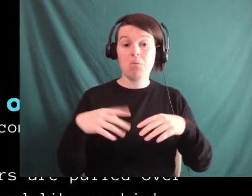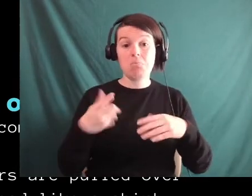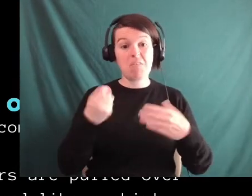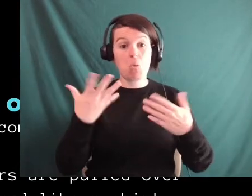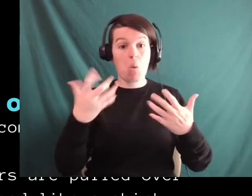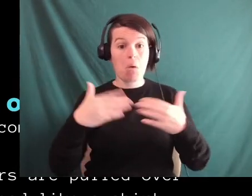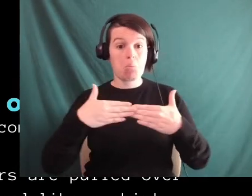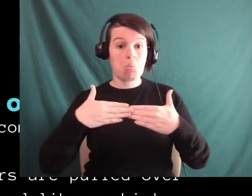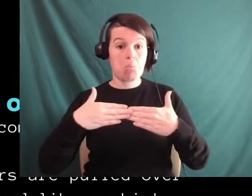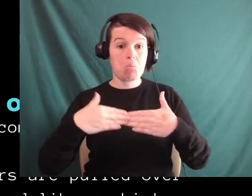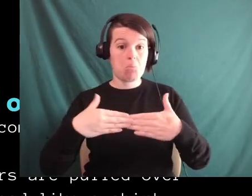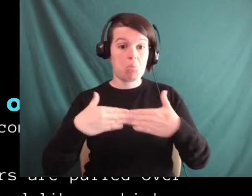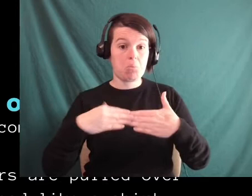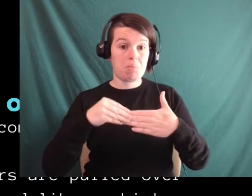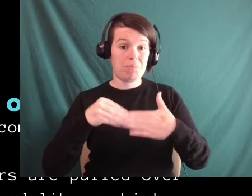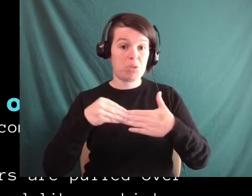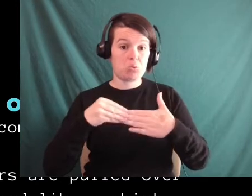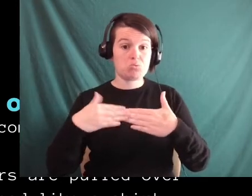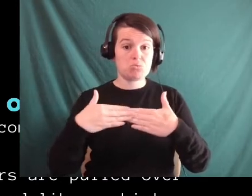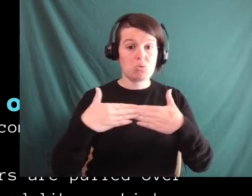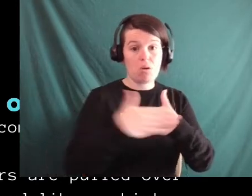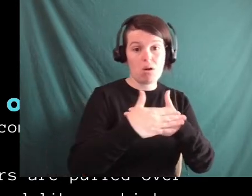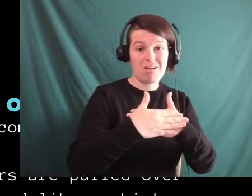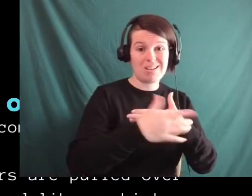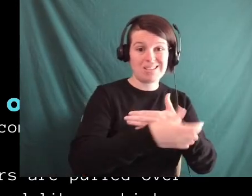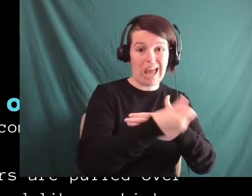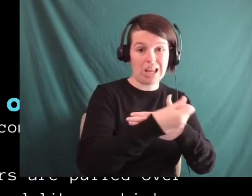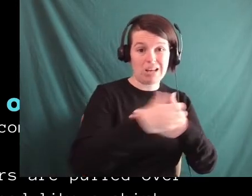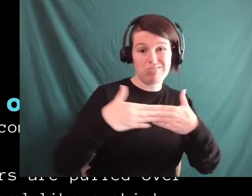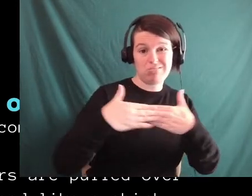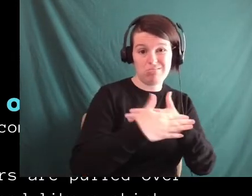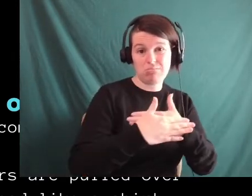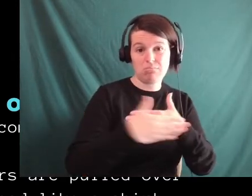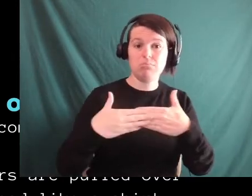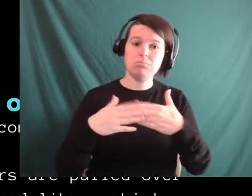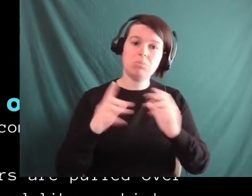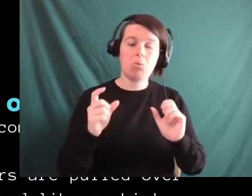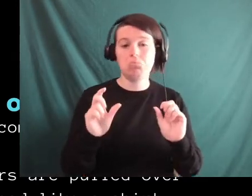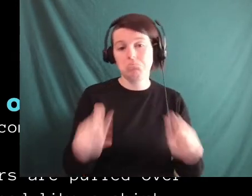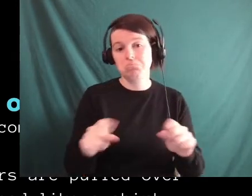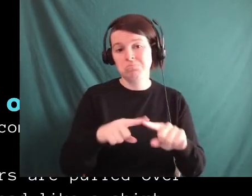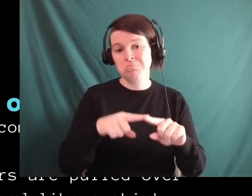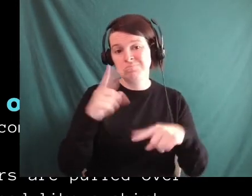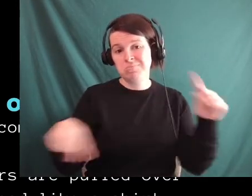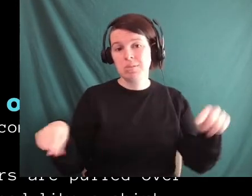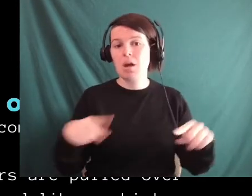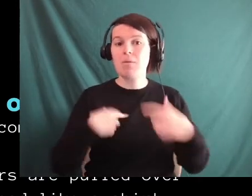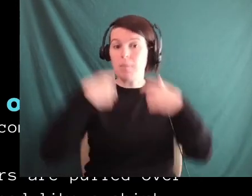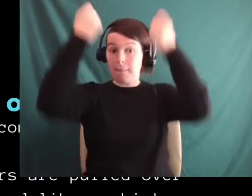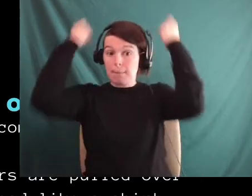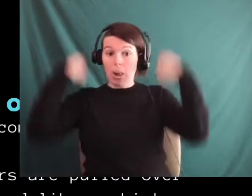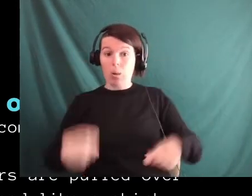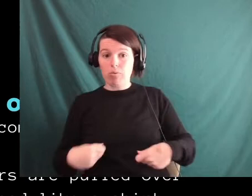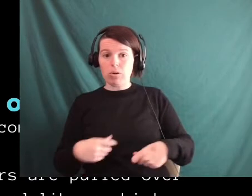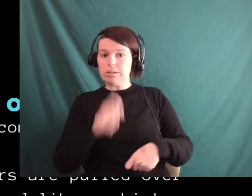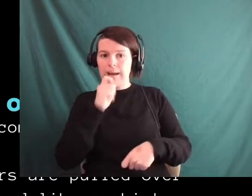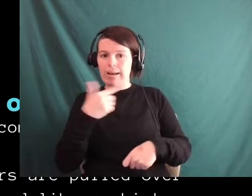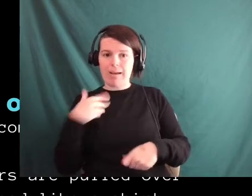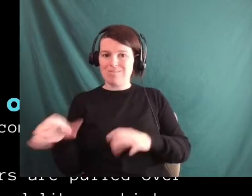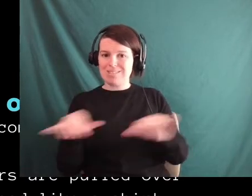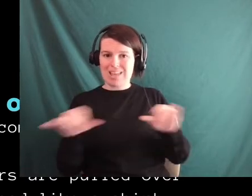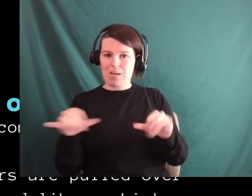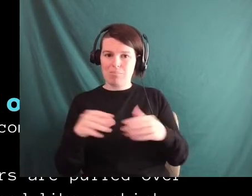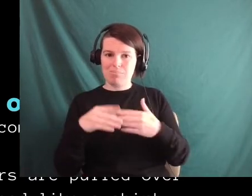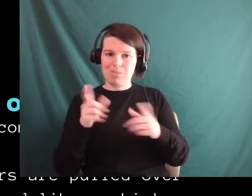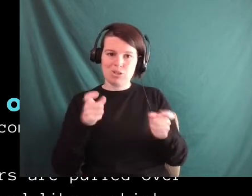So Velcro binders allow for this flexibility in a way that these pullover binders do not. But some of the downsides are that